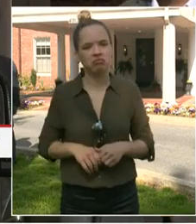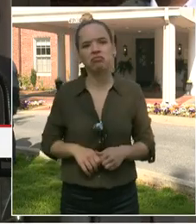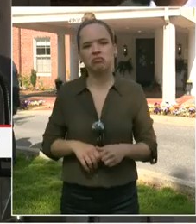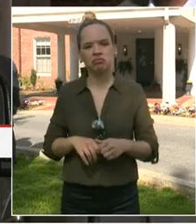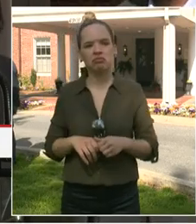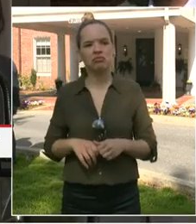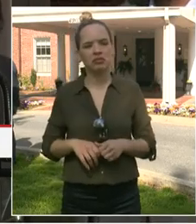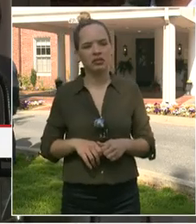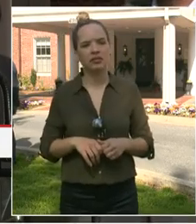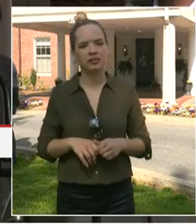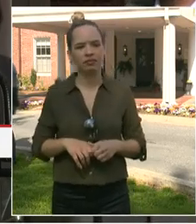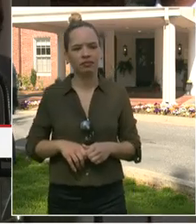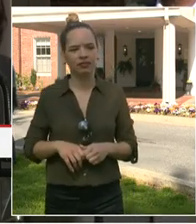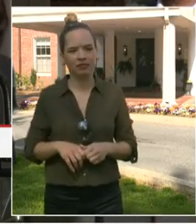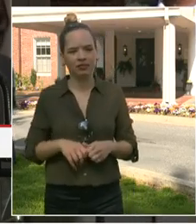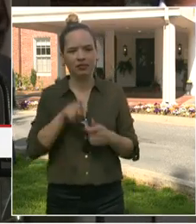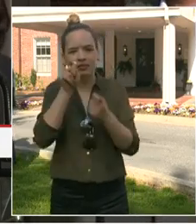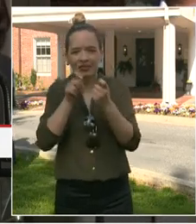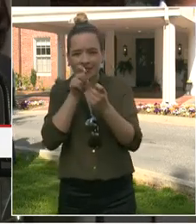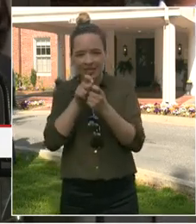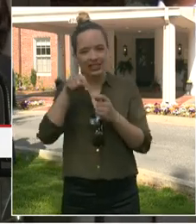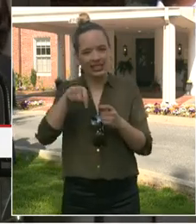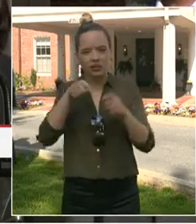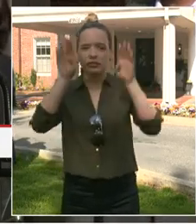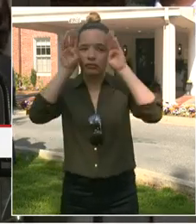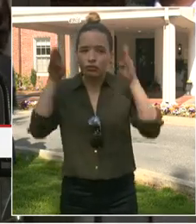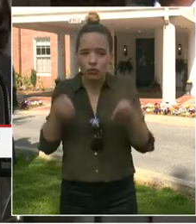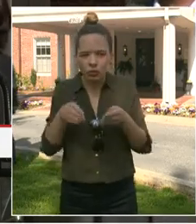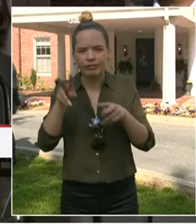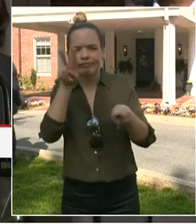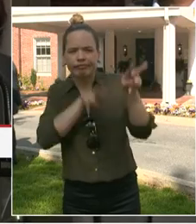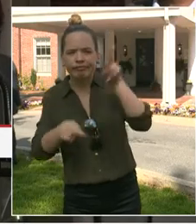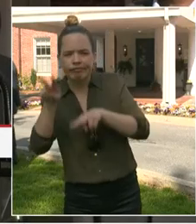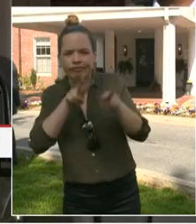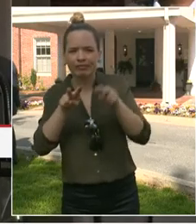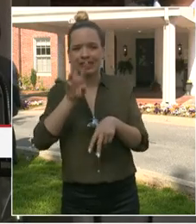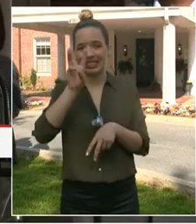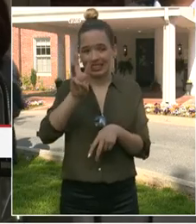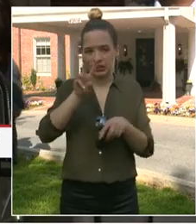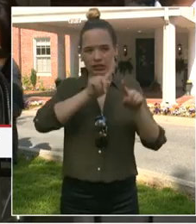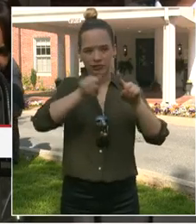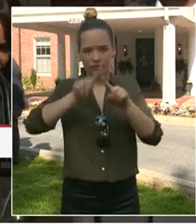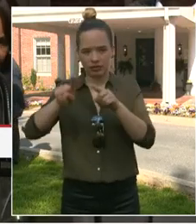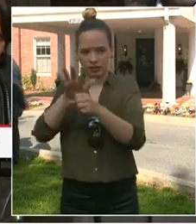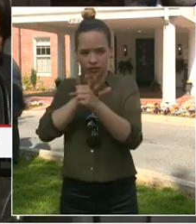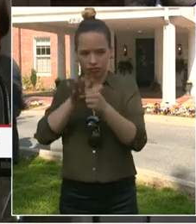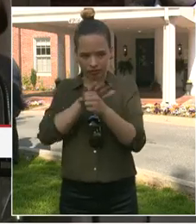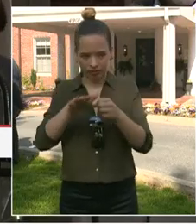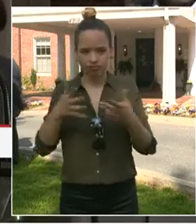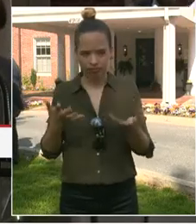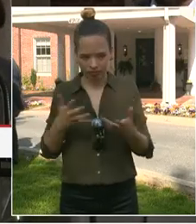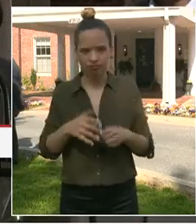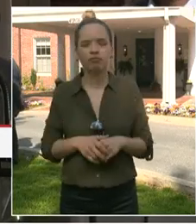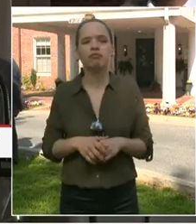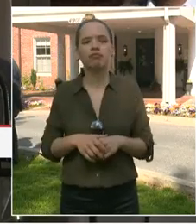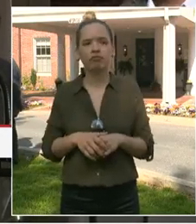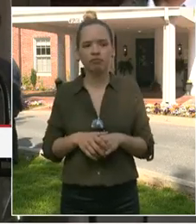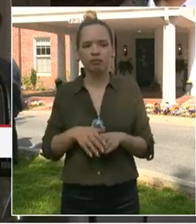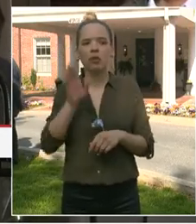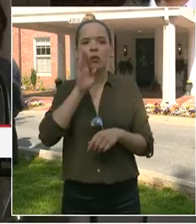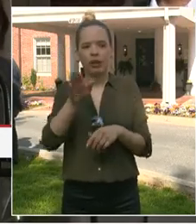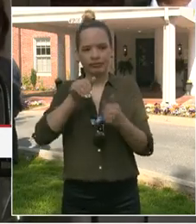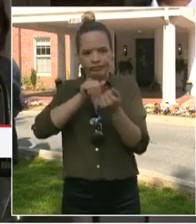Specifically, this group is going to look at 6 areas. We're going to be able to address